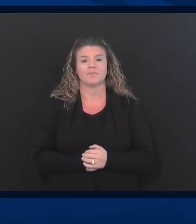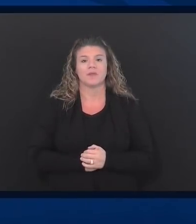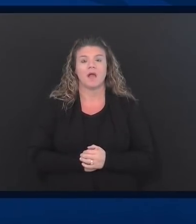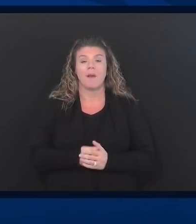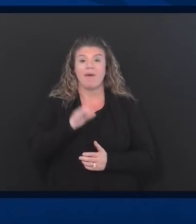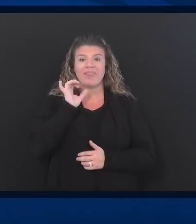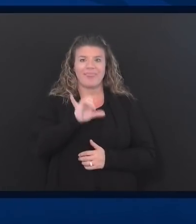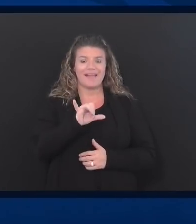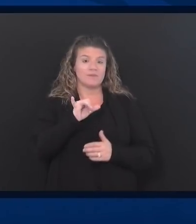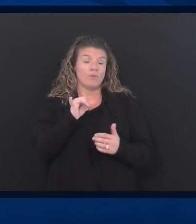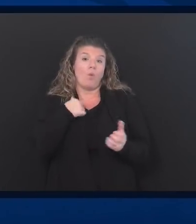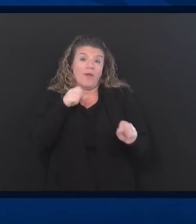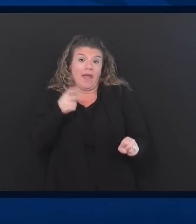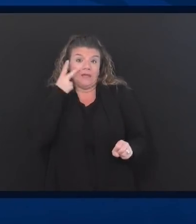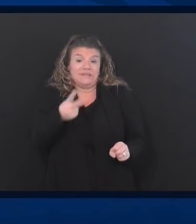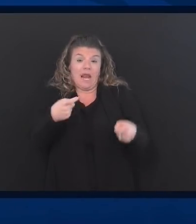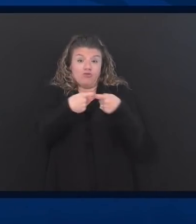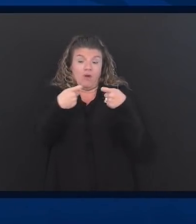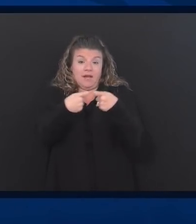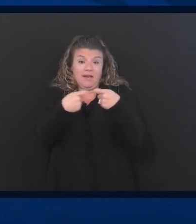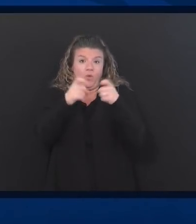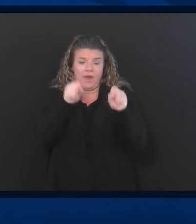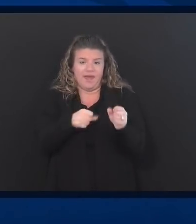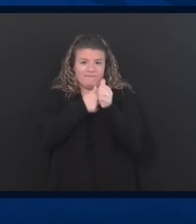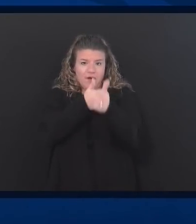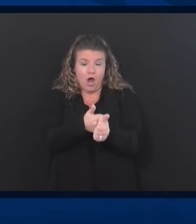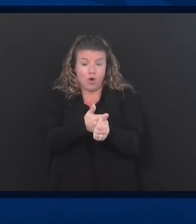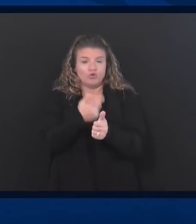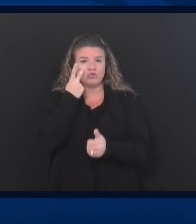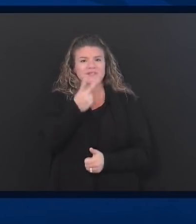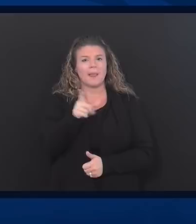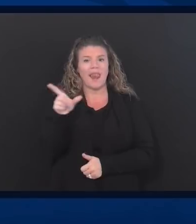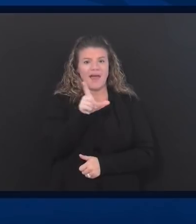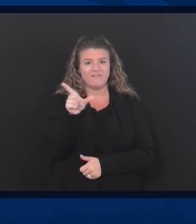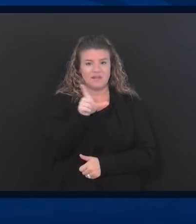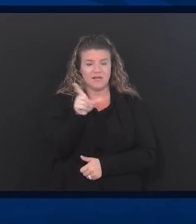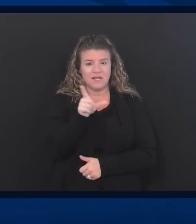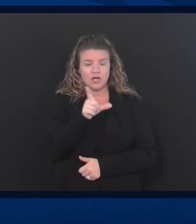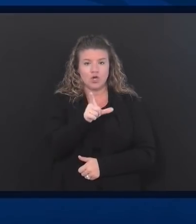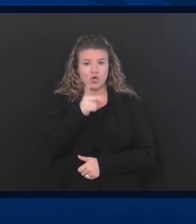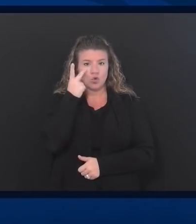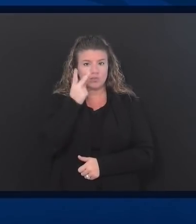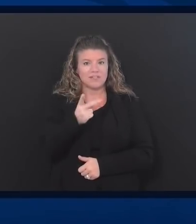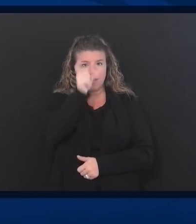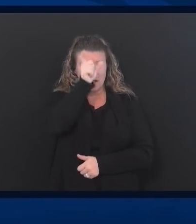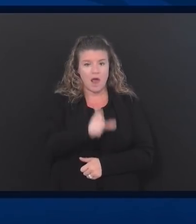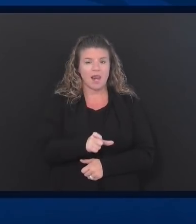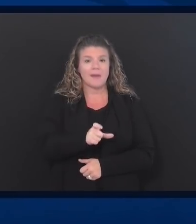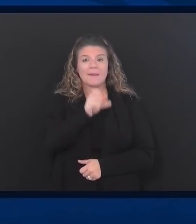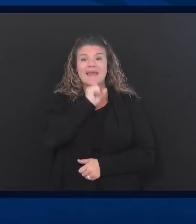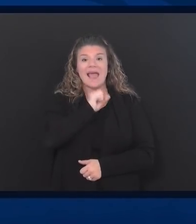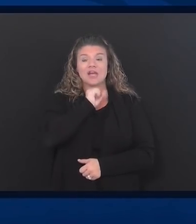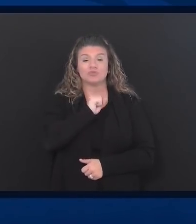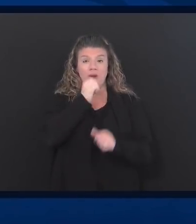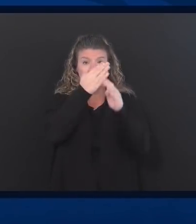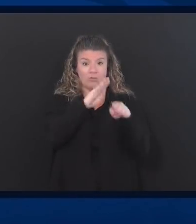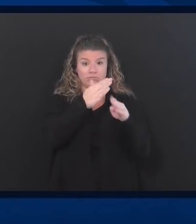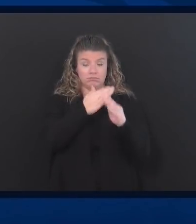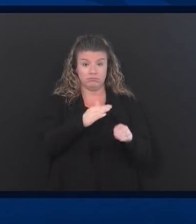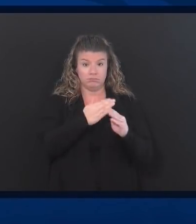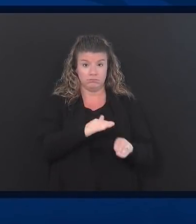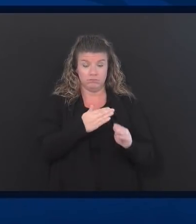can track electronically with that. So on the left-hand side, what you see is the age breakdown